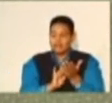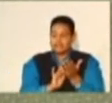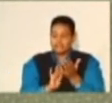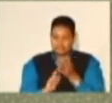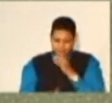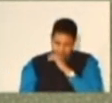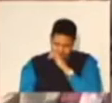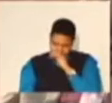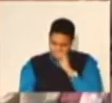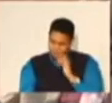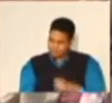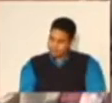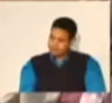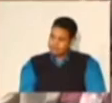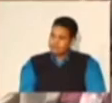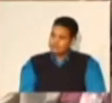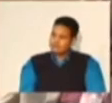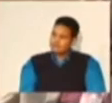Speaker,